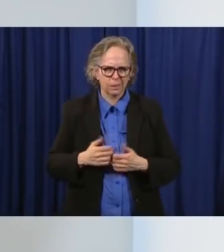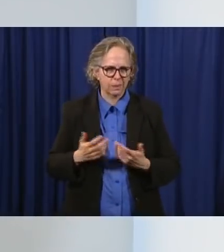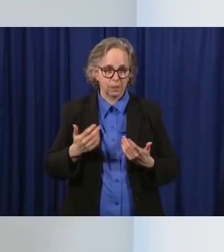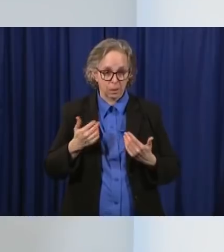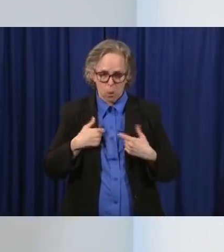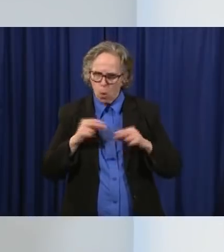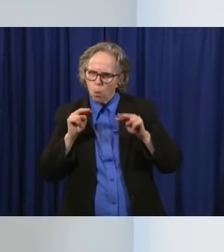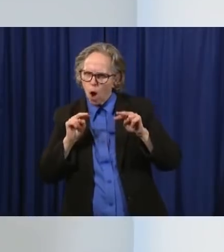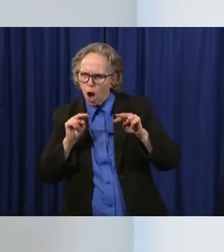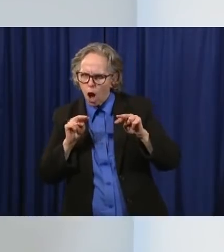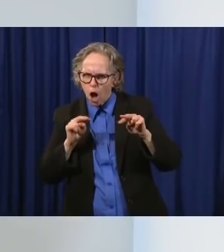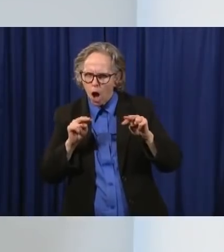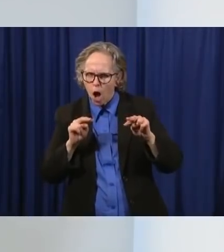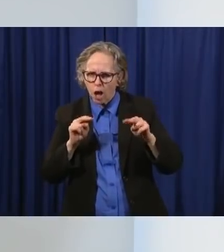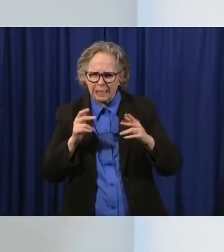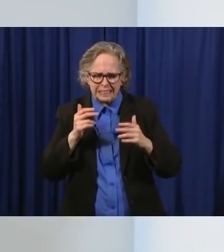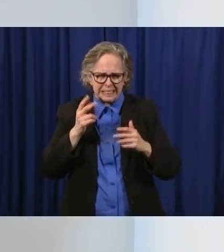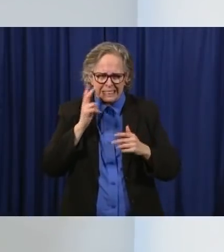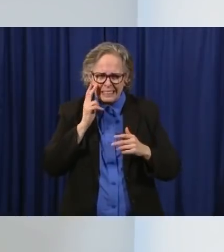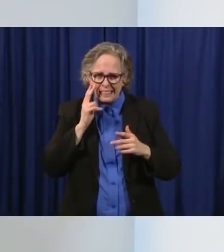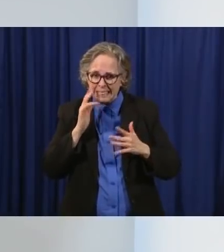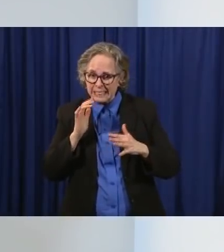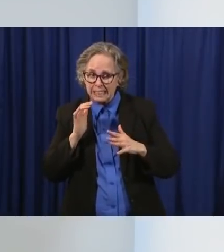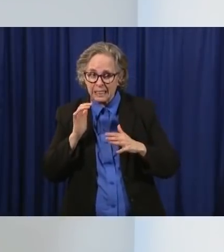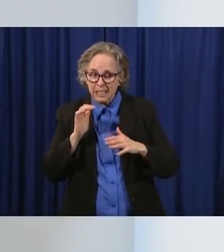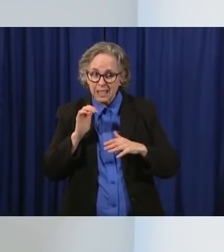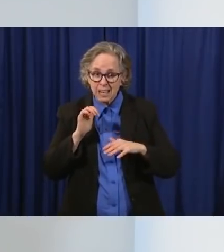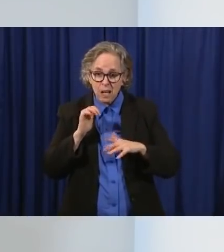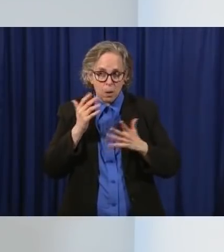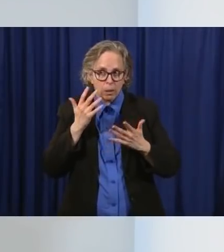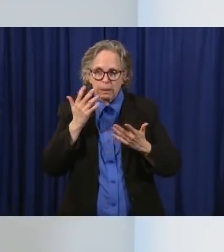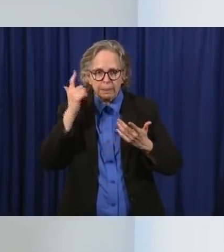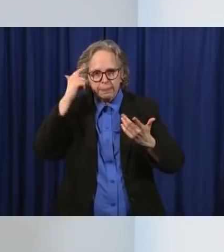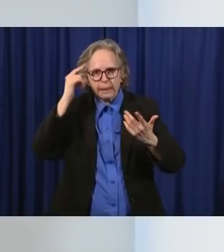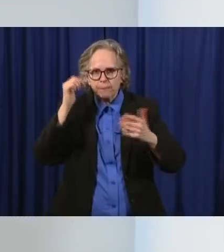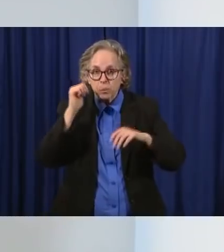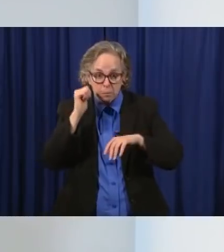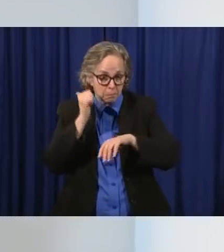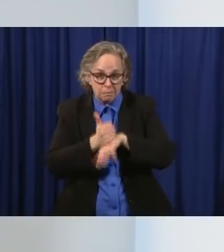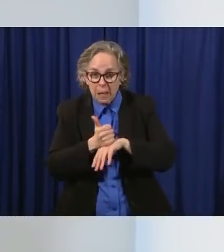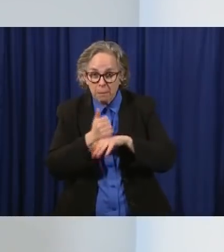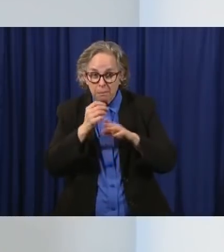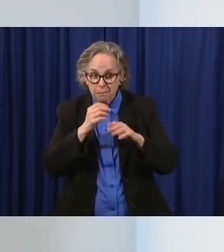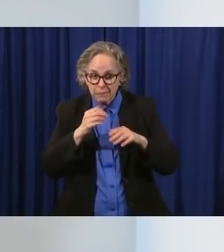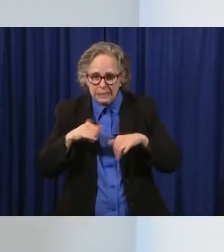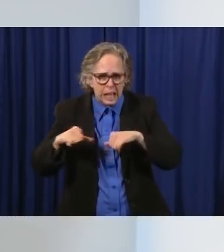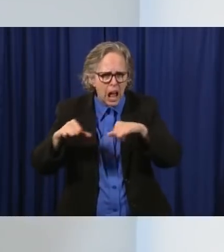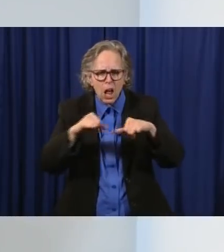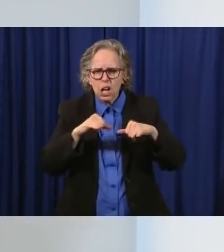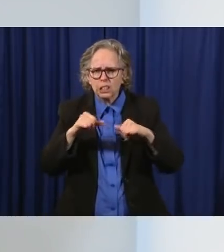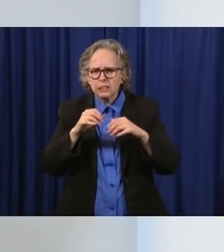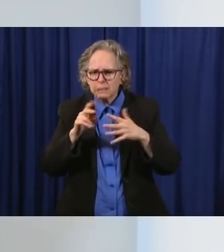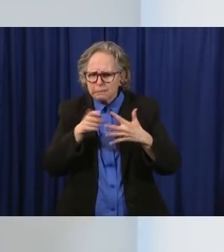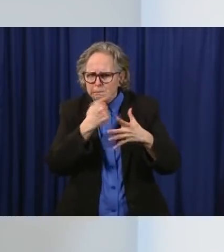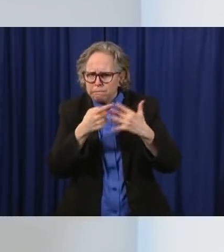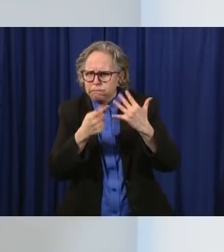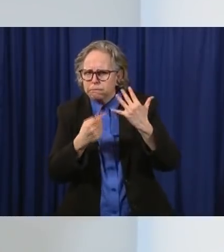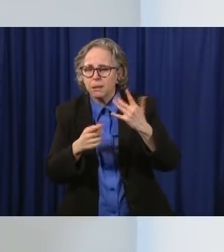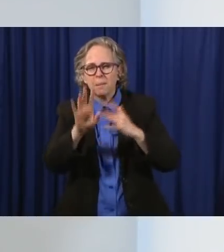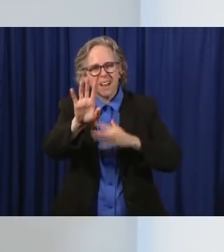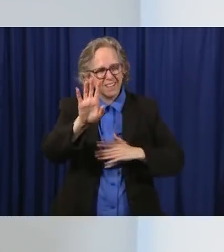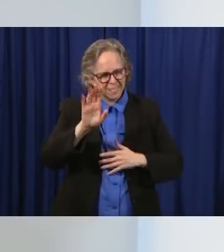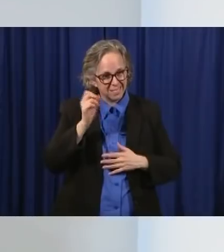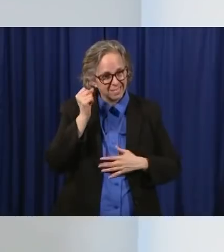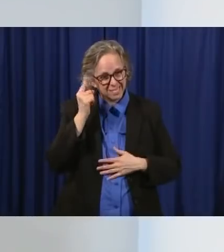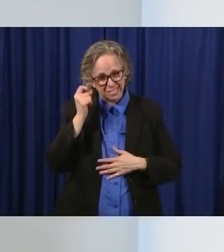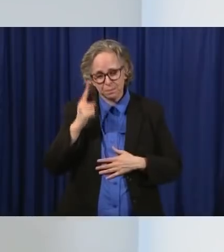do our best to put the protocols and the standards in place to account for what we know. But one of the things we've learned through this is that